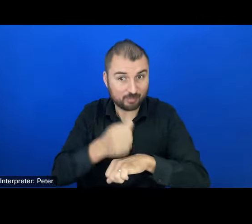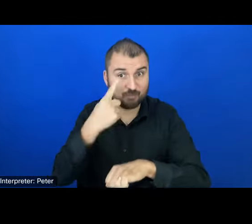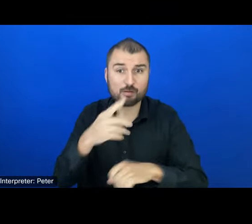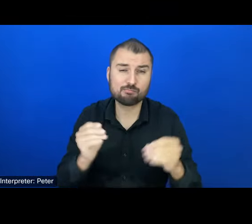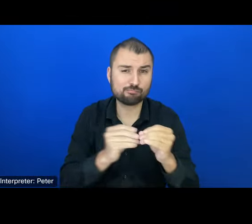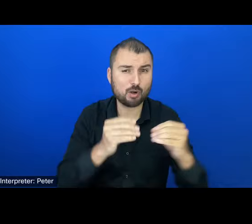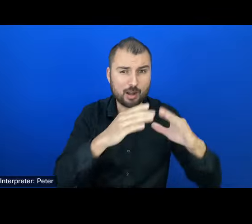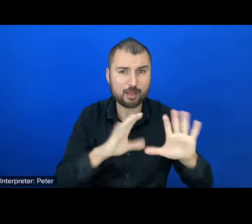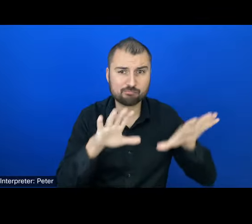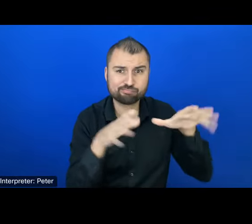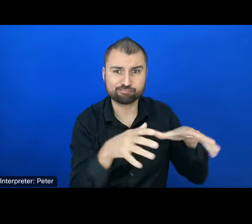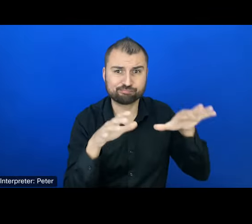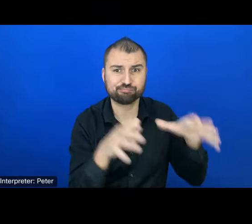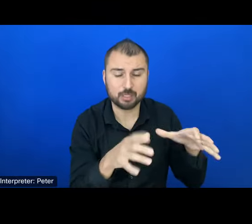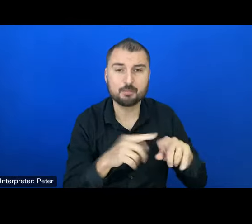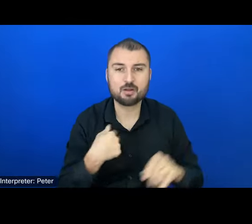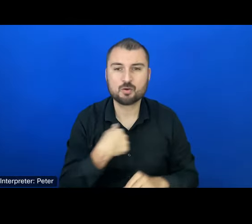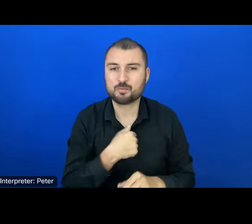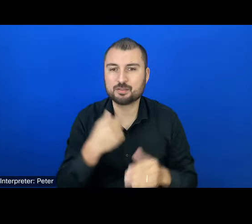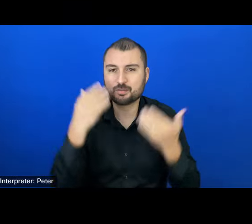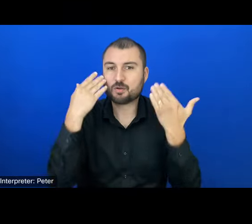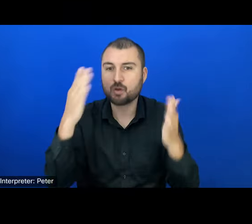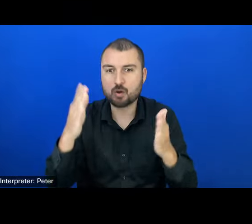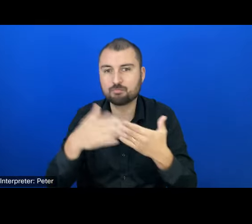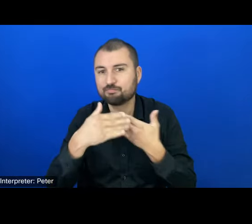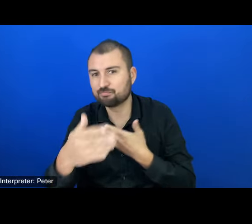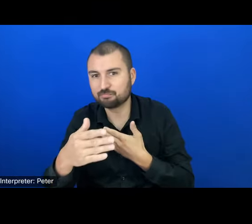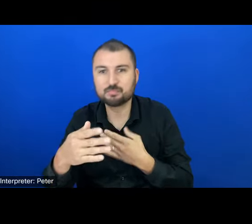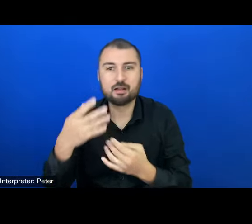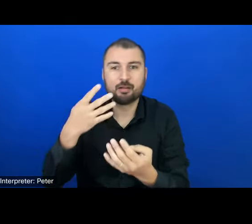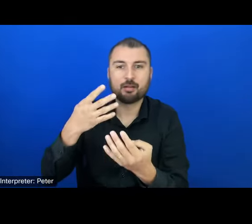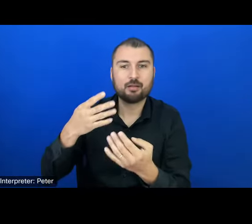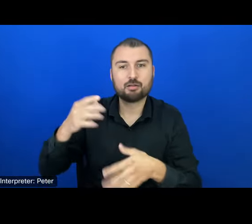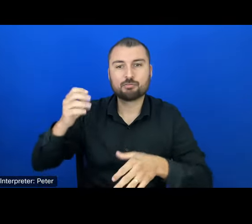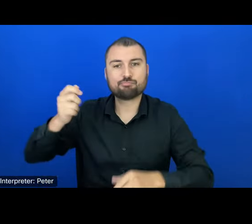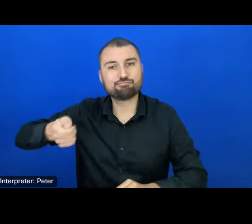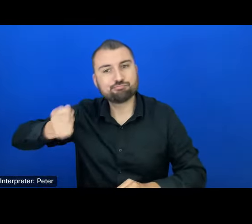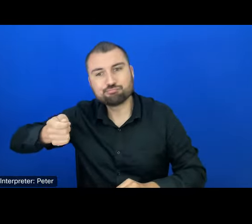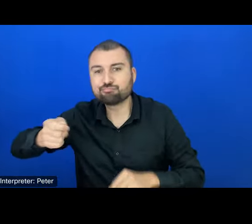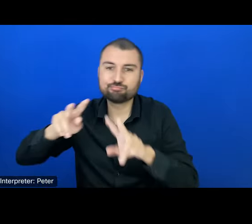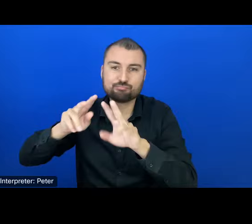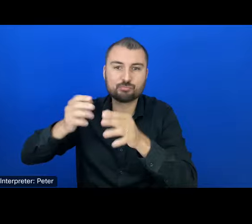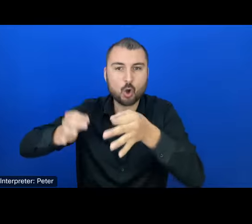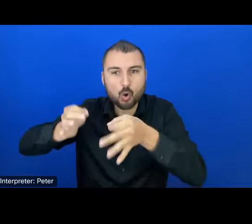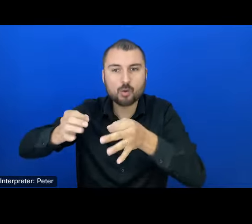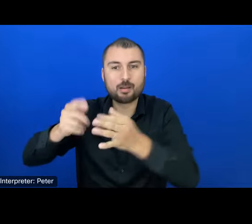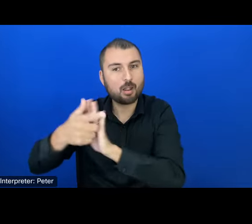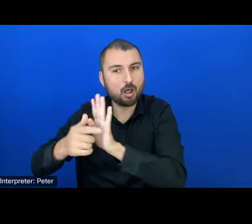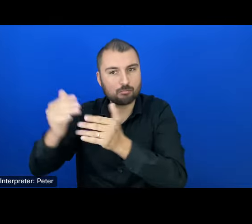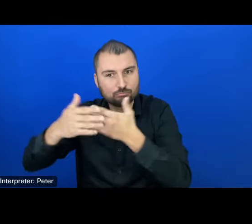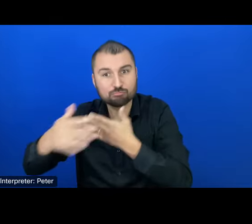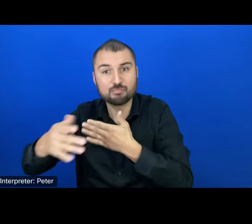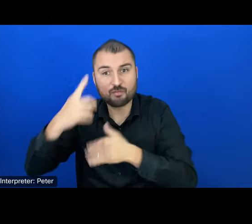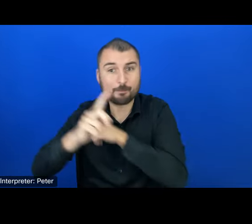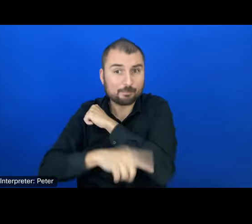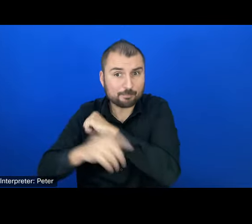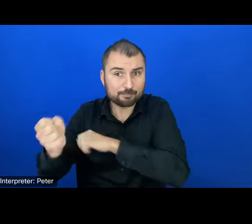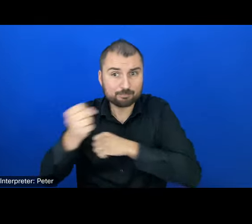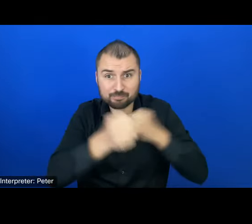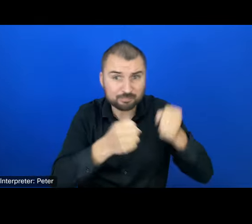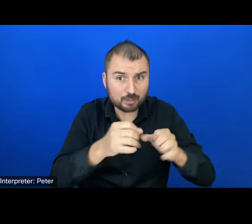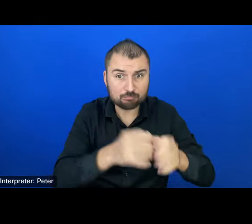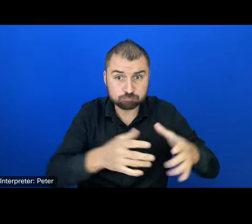is just we never know what the new sentencing laws might look like in future years. So again, that can adjust the population projections either upwards or downwards over